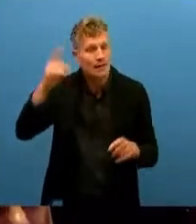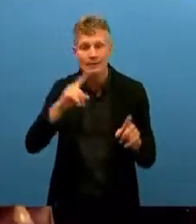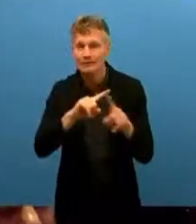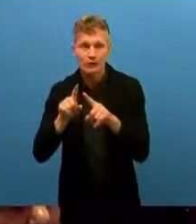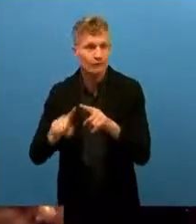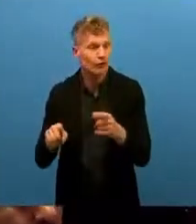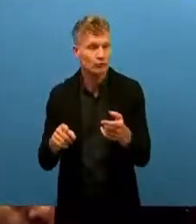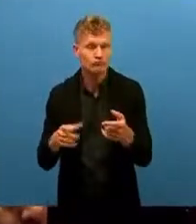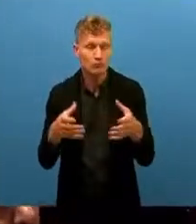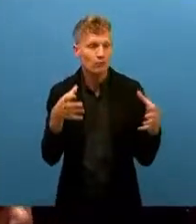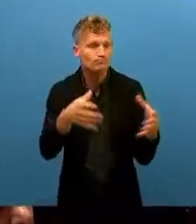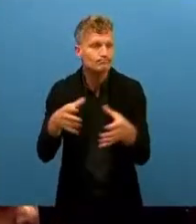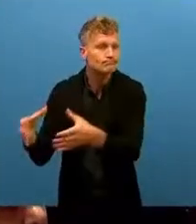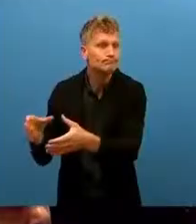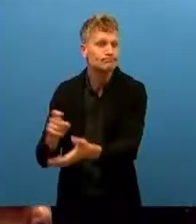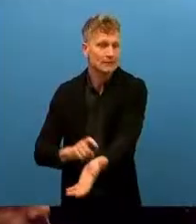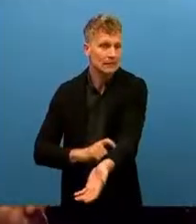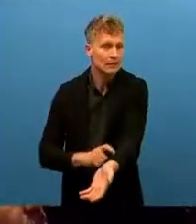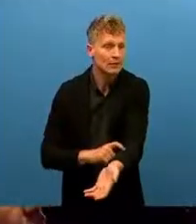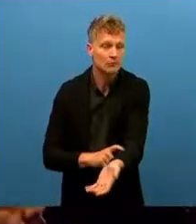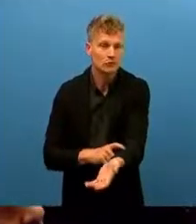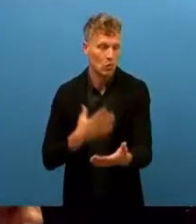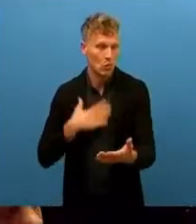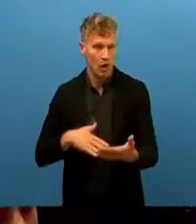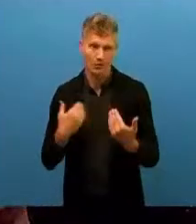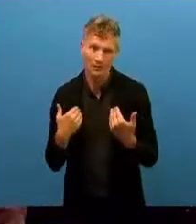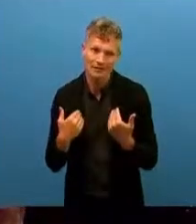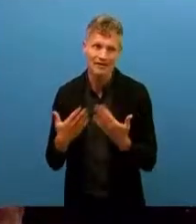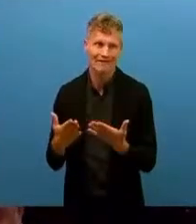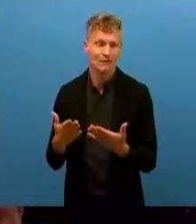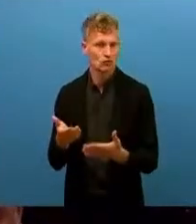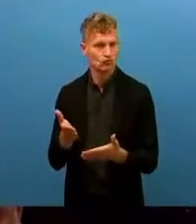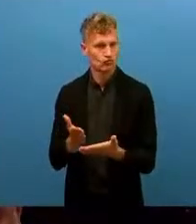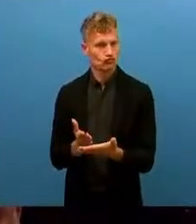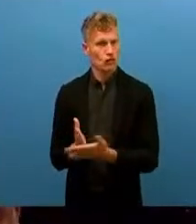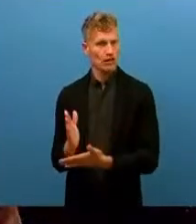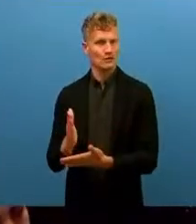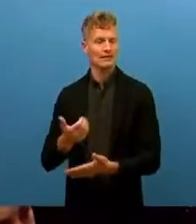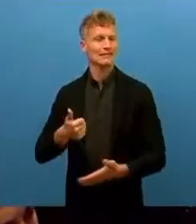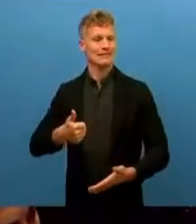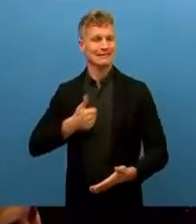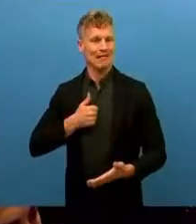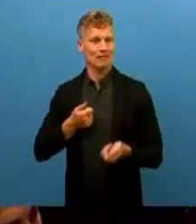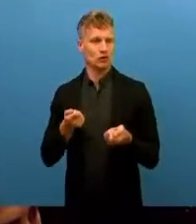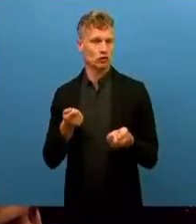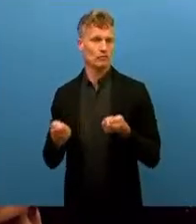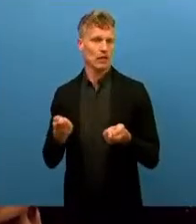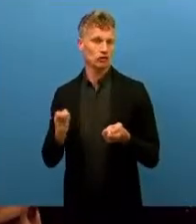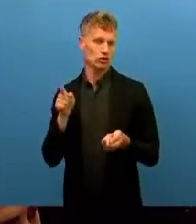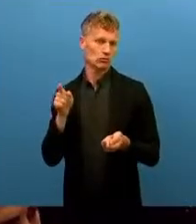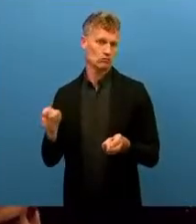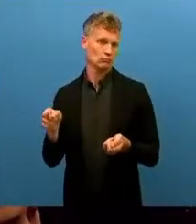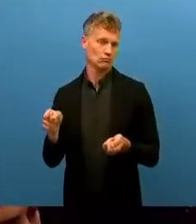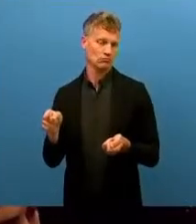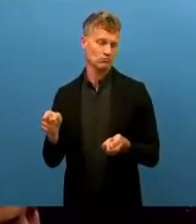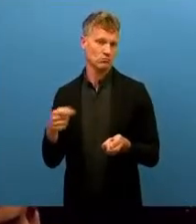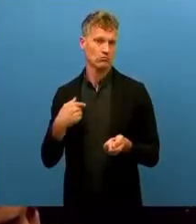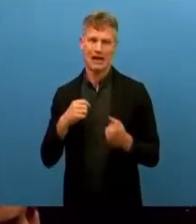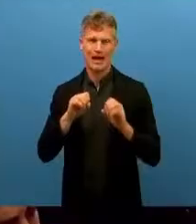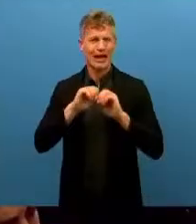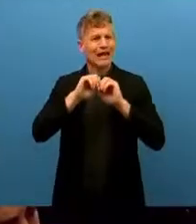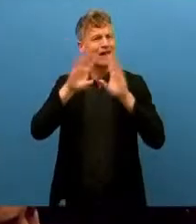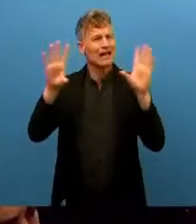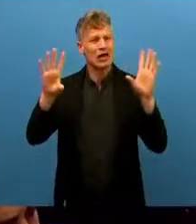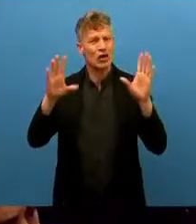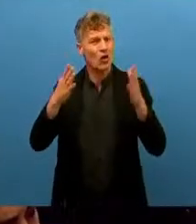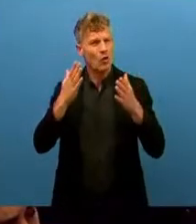with their recognized right to self-determination. It is clear to us that a more peaceful, prosperous, and